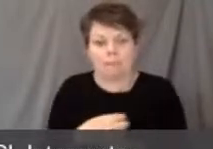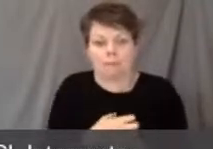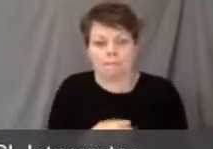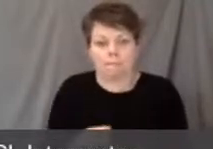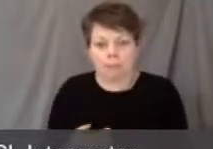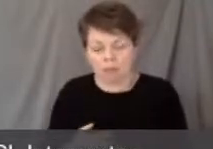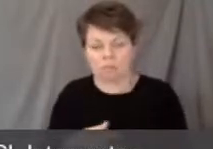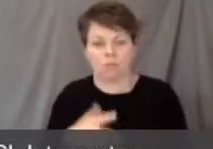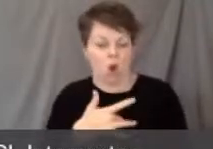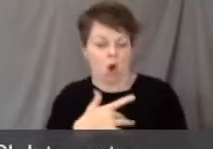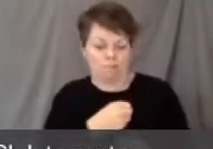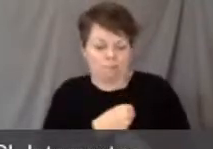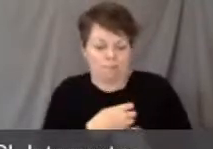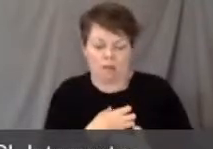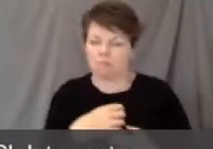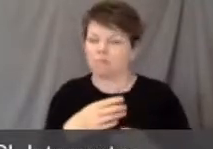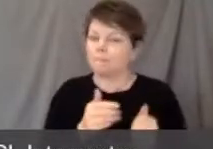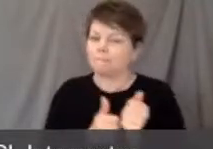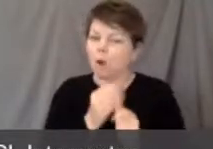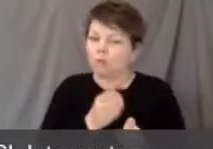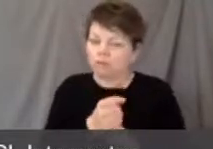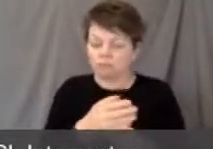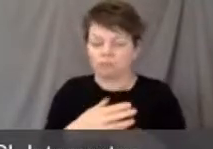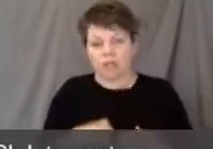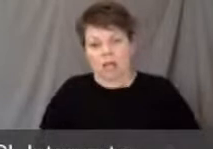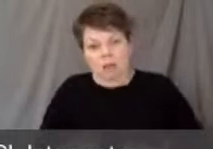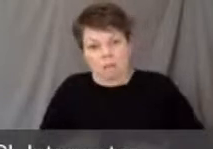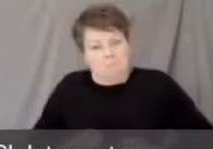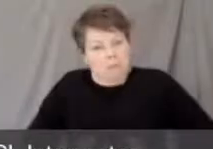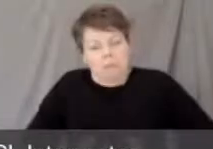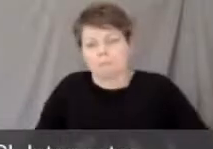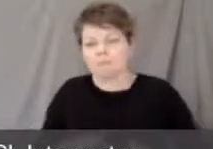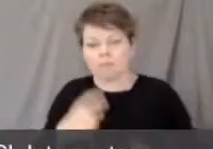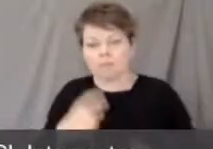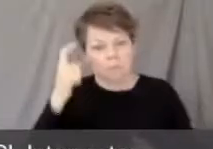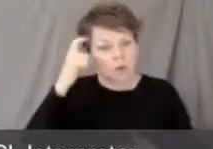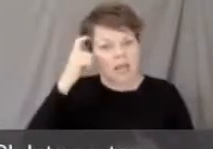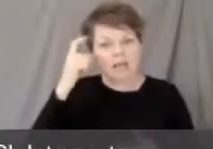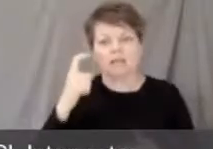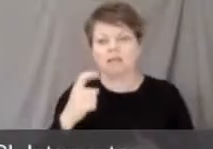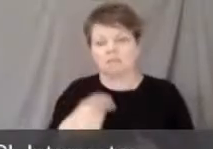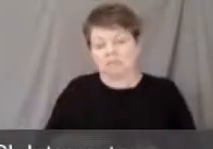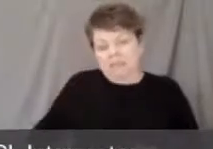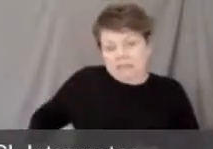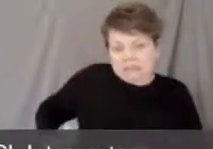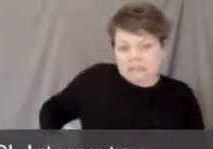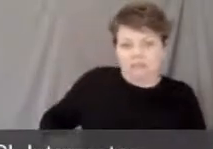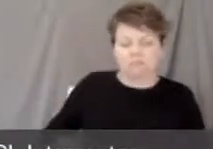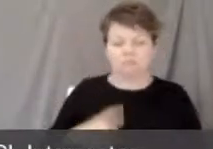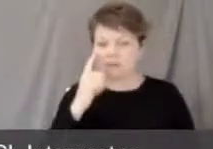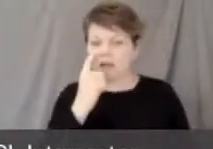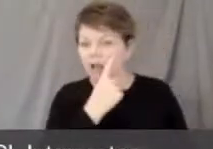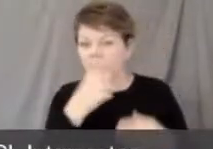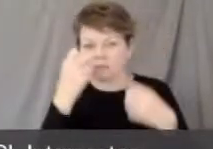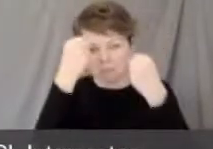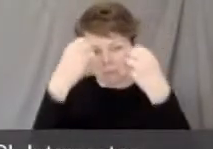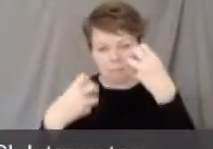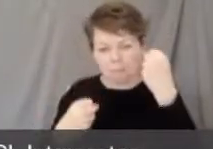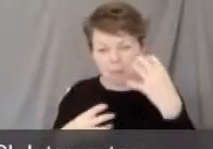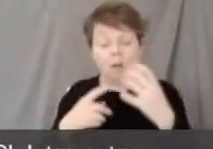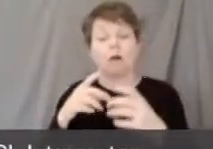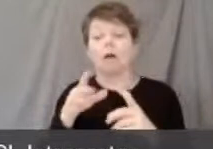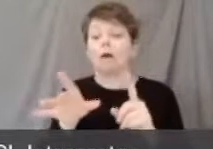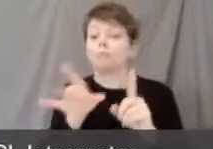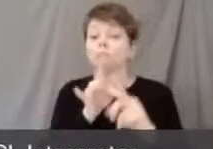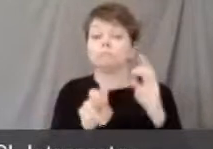such as the heart, especially lung, kidneys, brain, eyes, etc. Tends to crop up 2 to 6 weeks